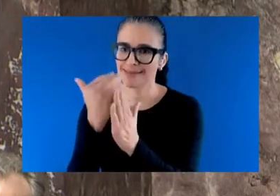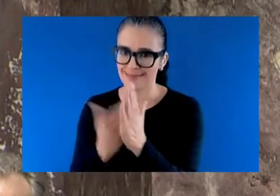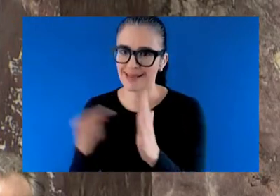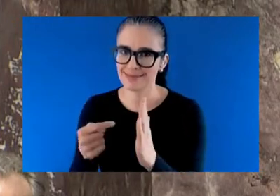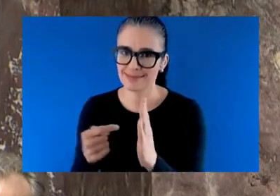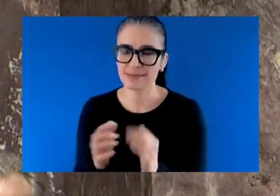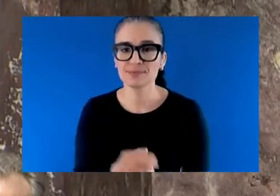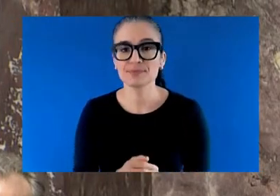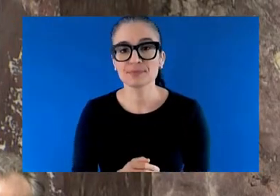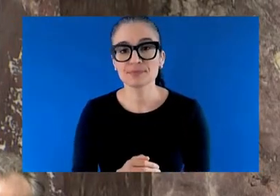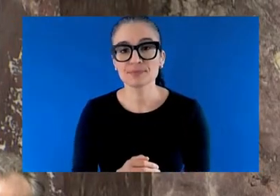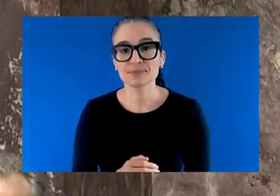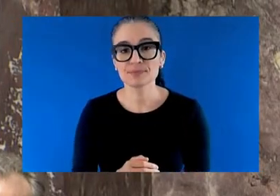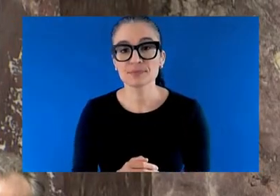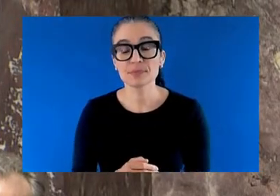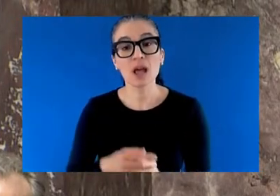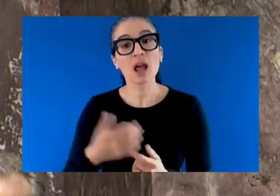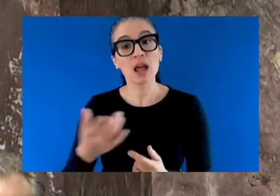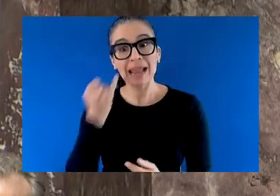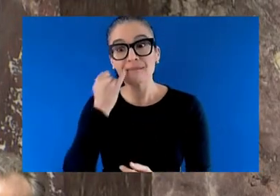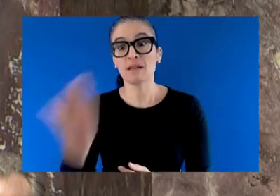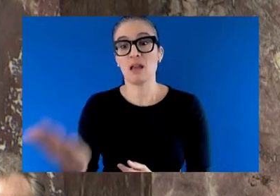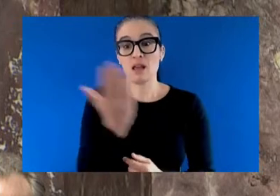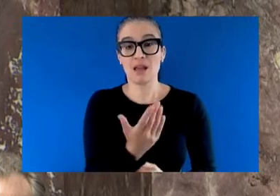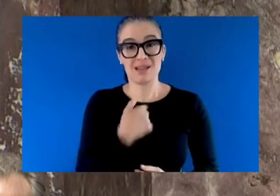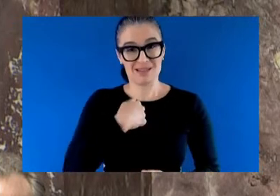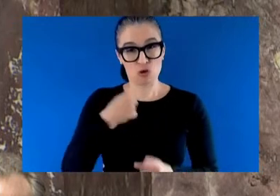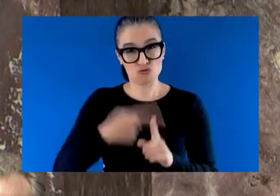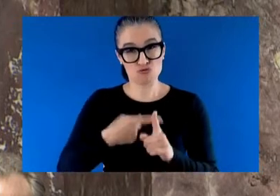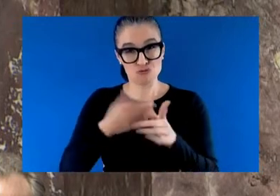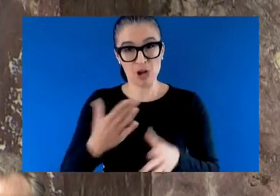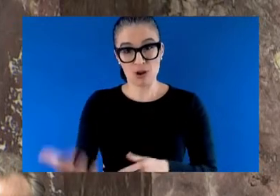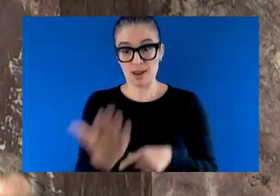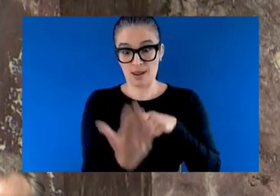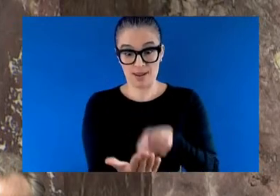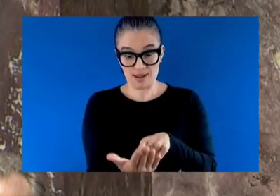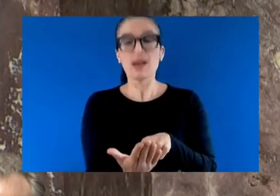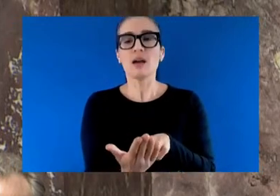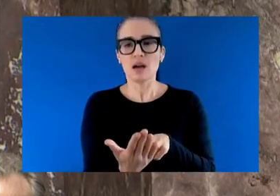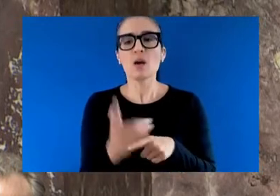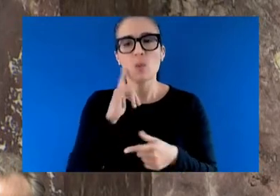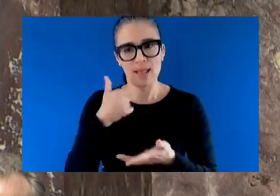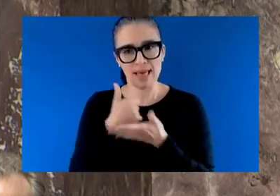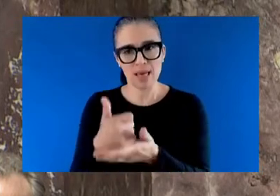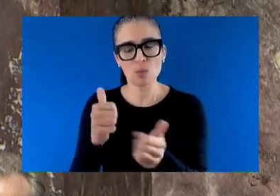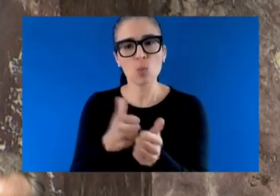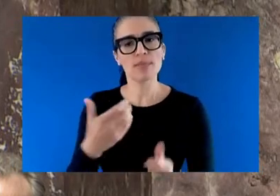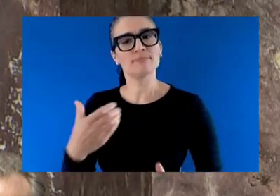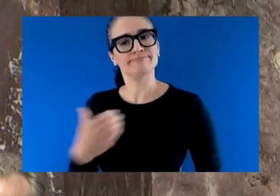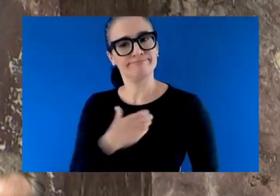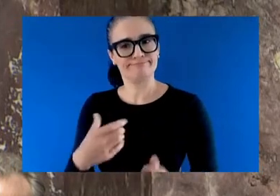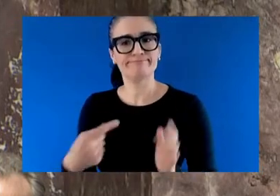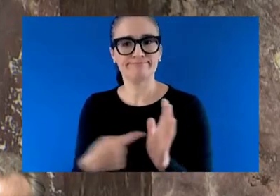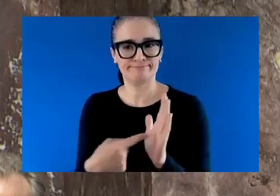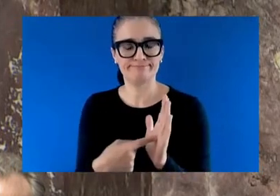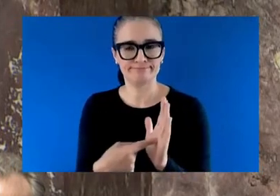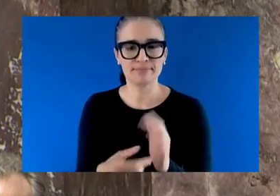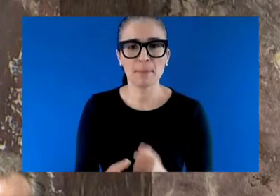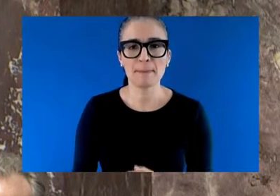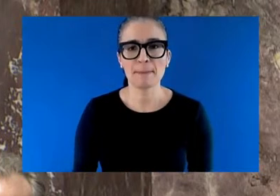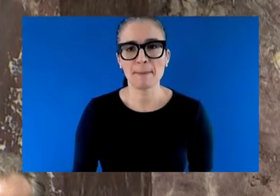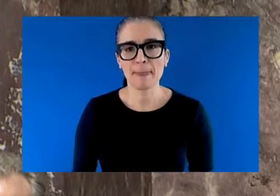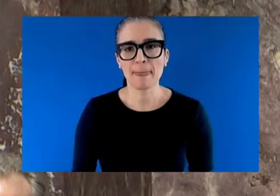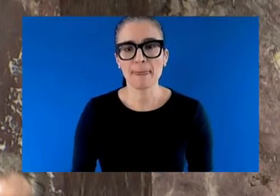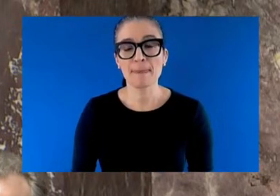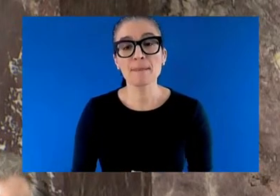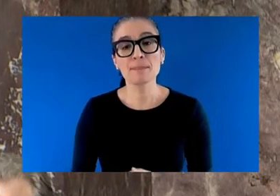and will aid in the eviction dispute if they arise. Landlords need certainty that issues with problematic tenants can be resolved quickly. We have